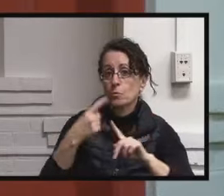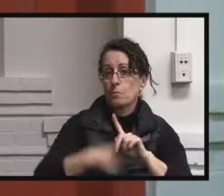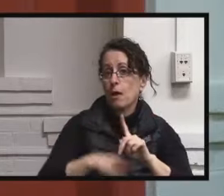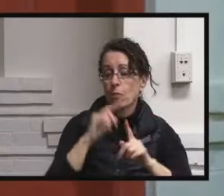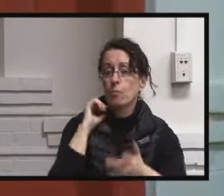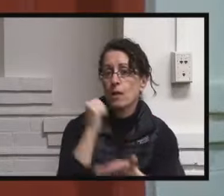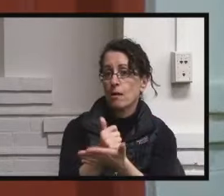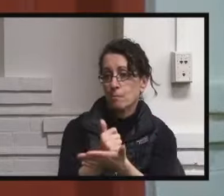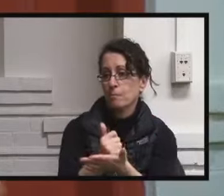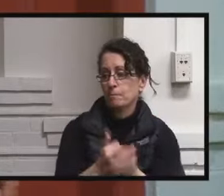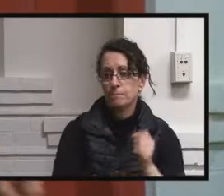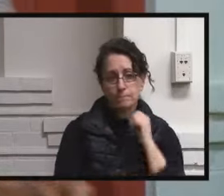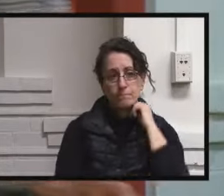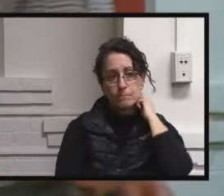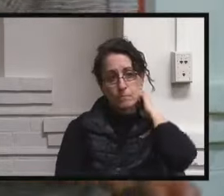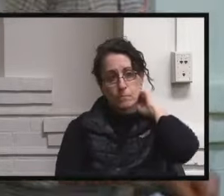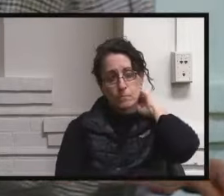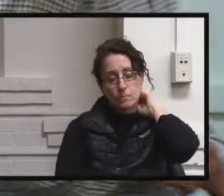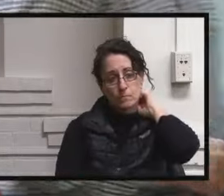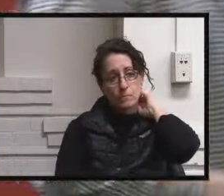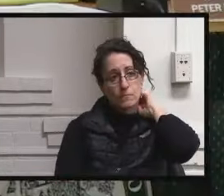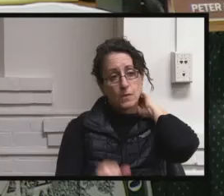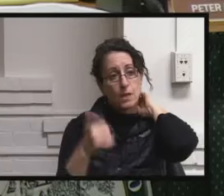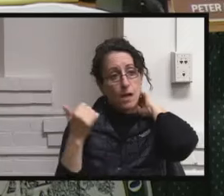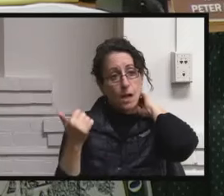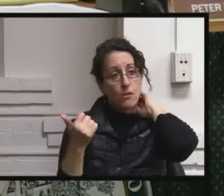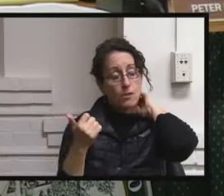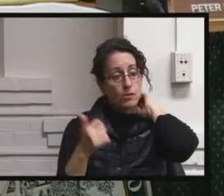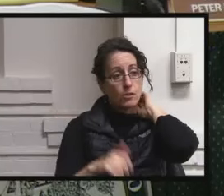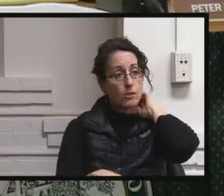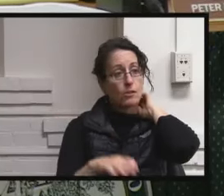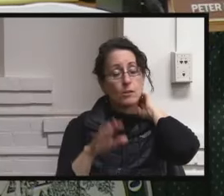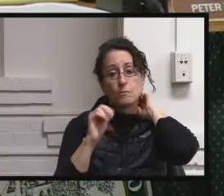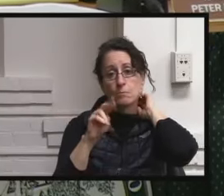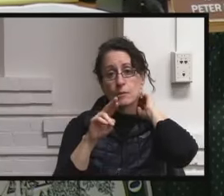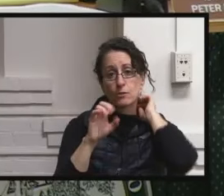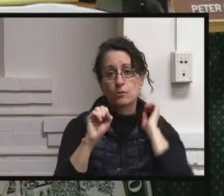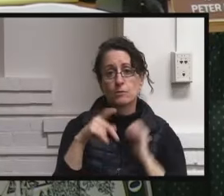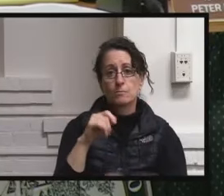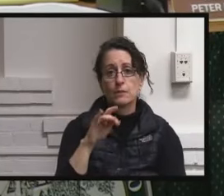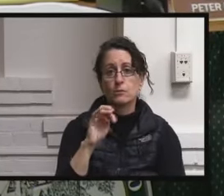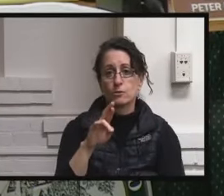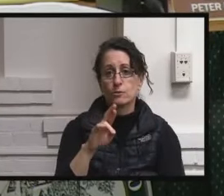you. Any other comments about this set of issues, Mr. Spencer?